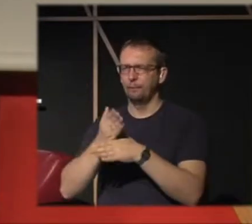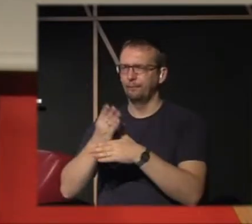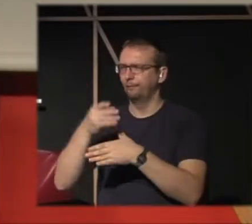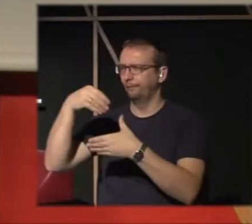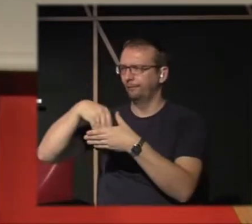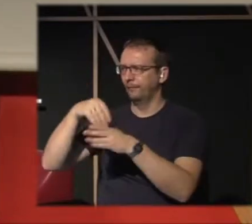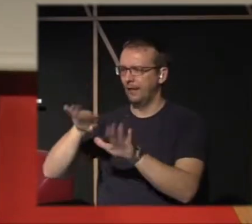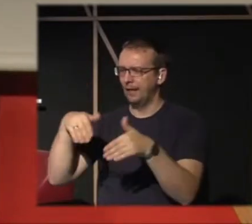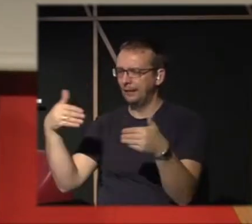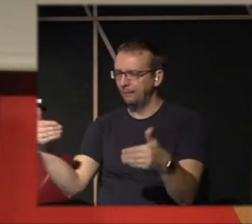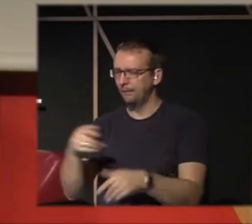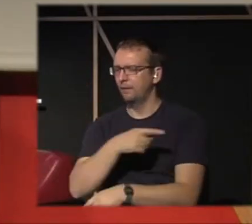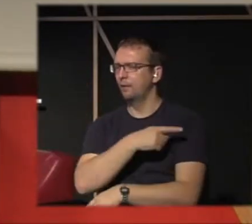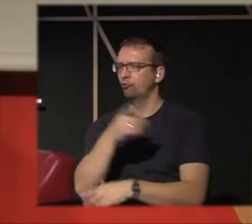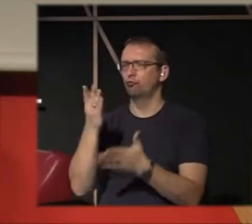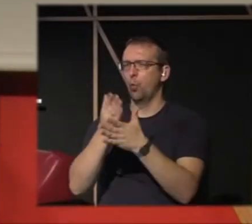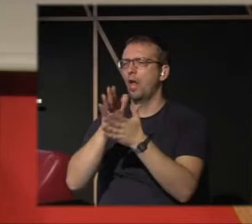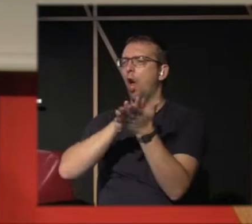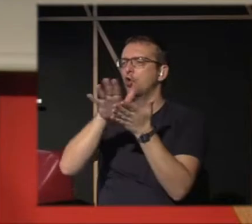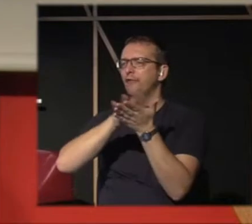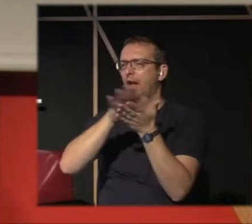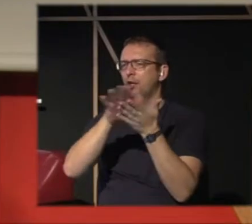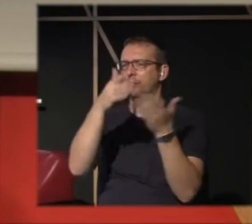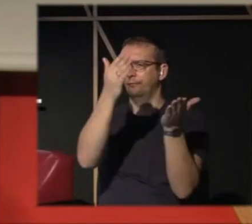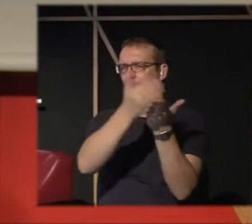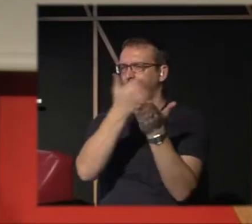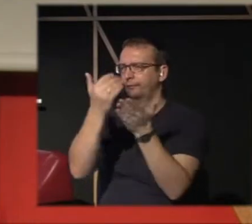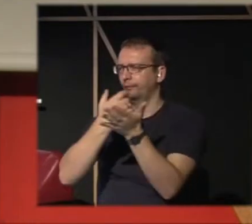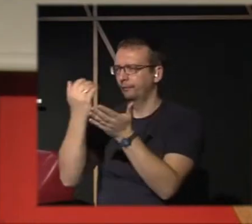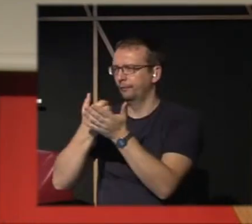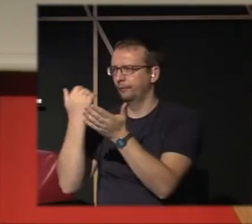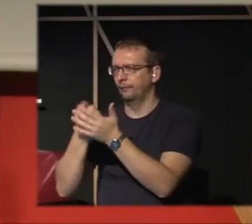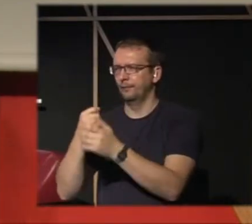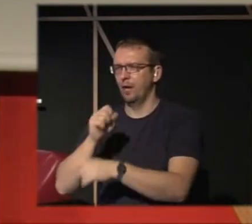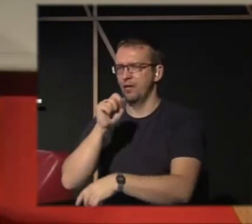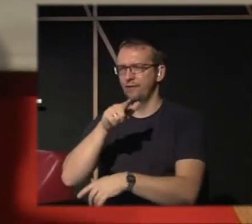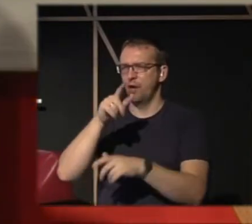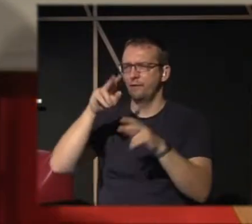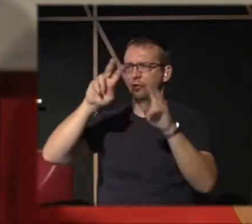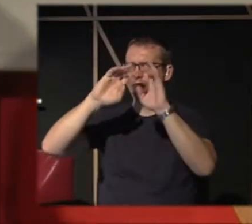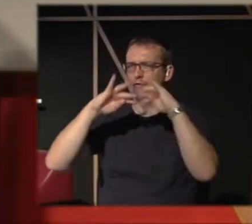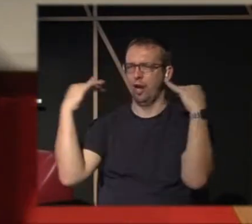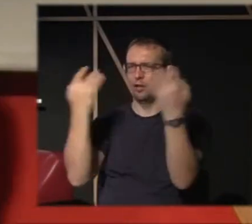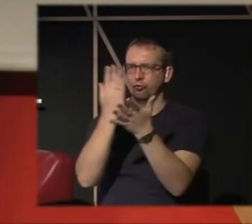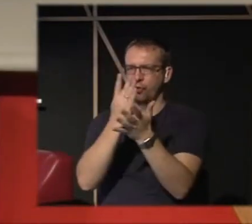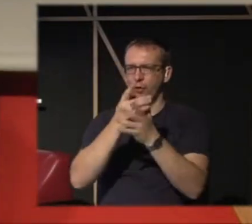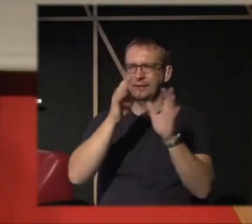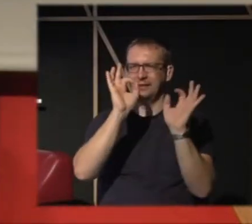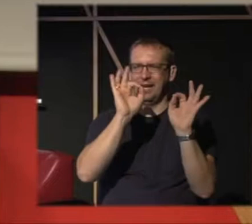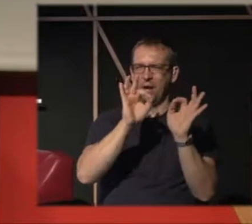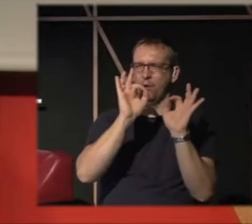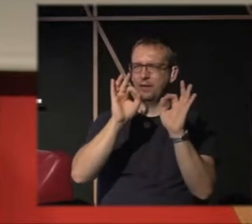host stadia and its accessibility. To the right, you have stadium capacity